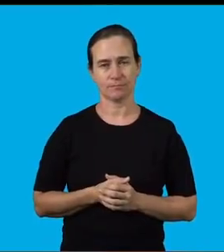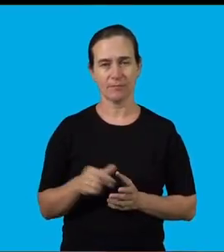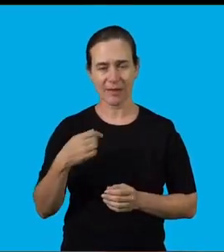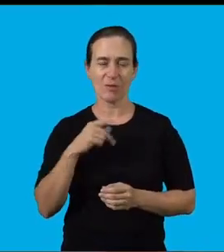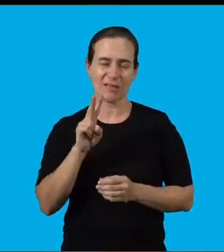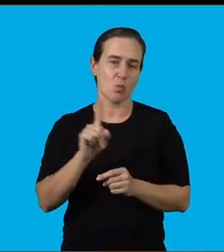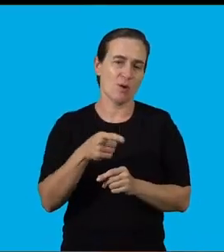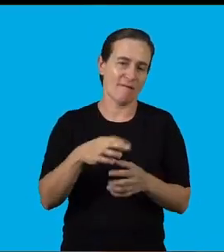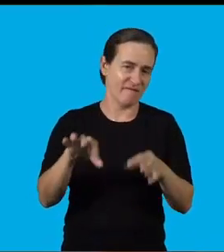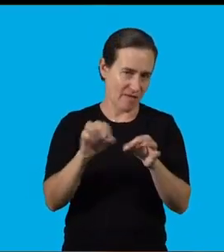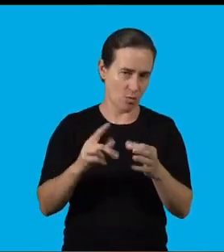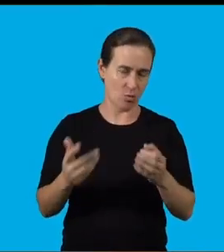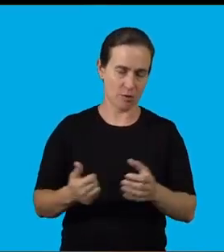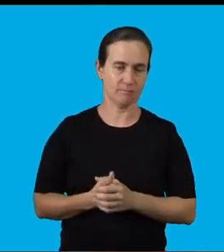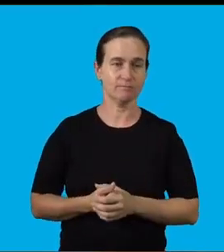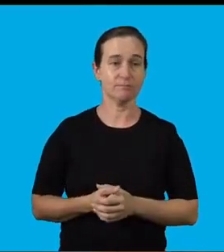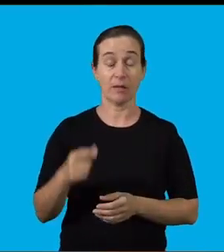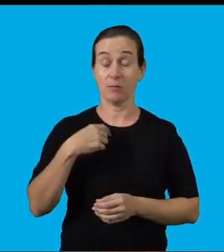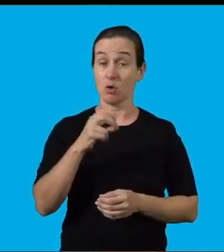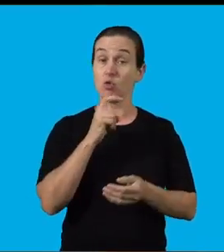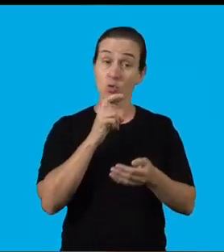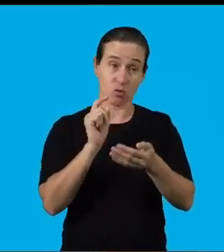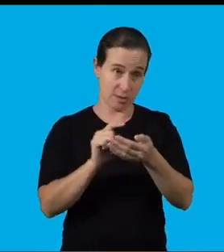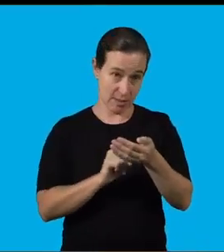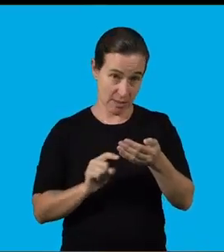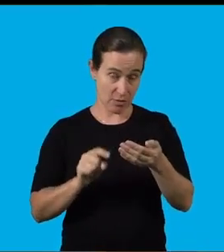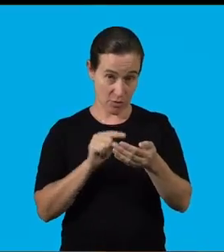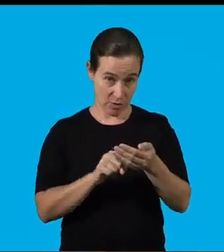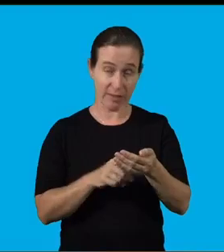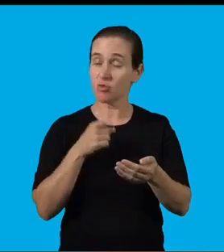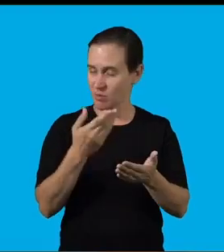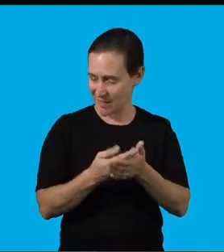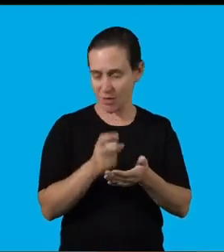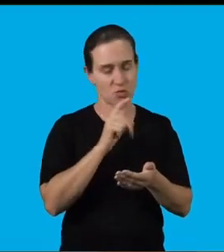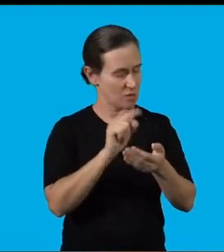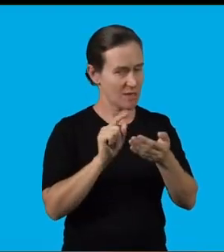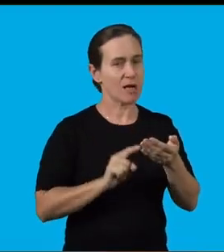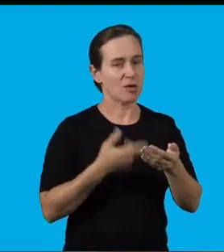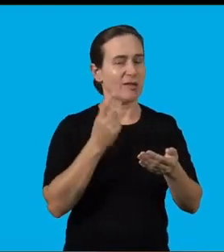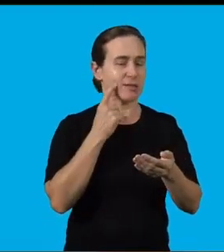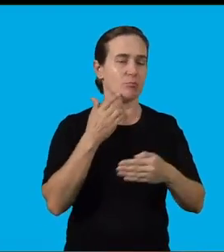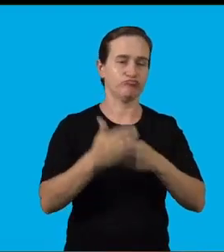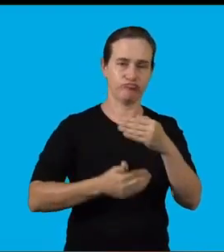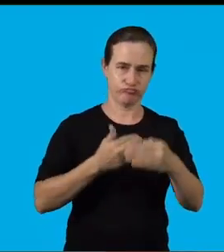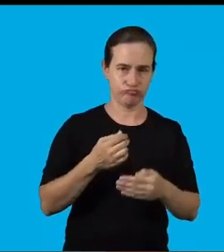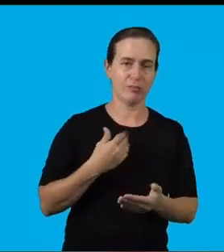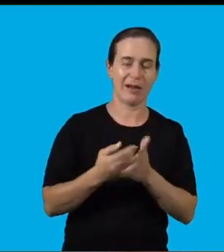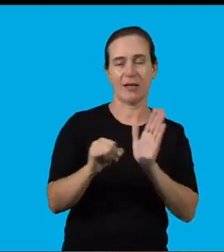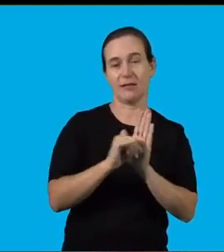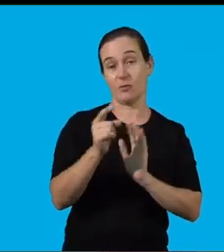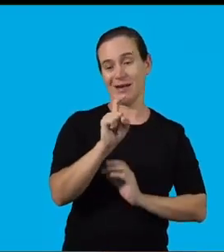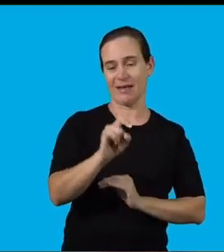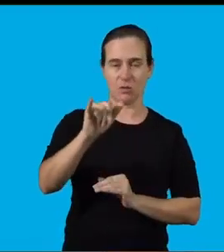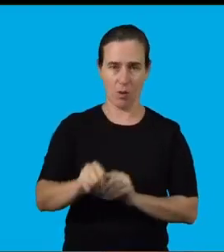see what our function value is. All right. You use your calculator. That's calculator work. That's a simple process to find your